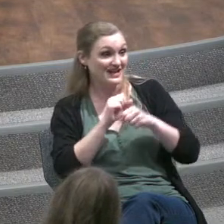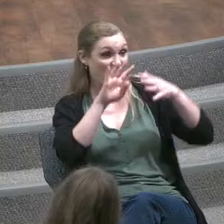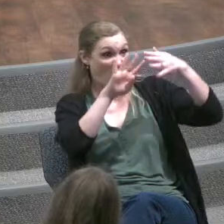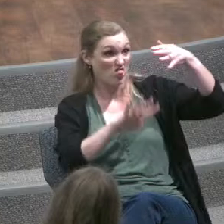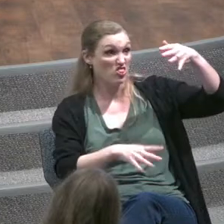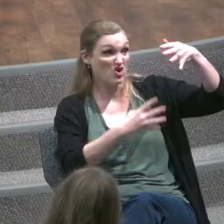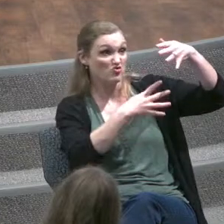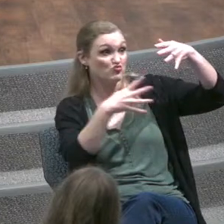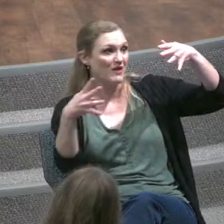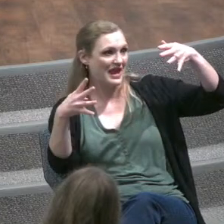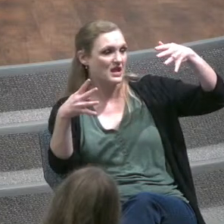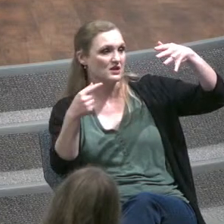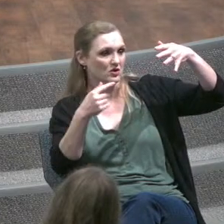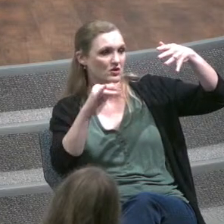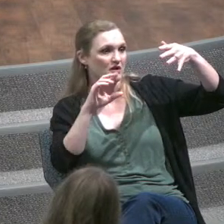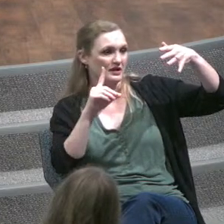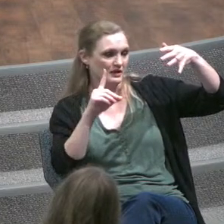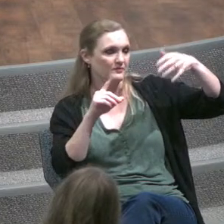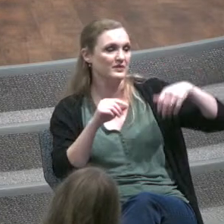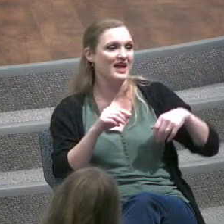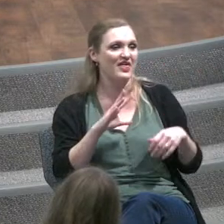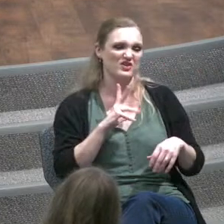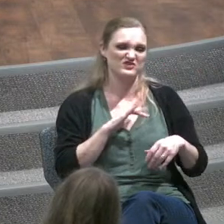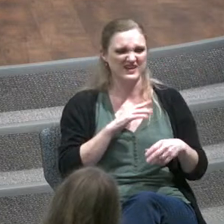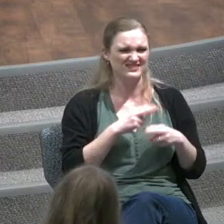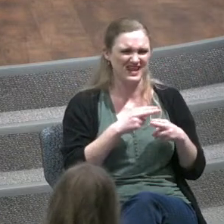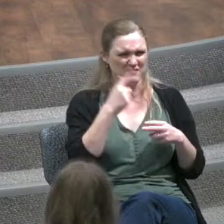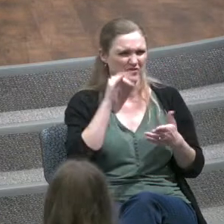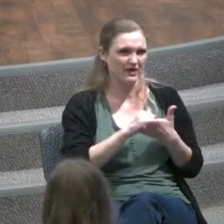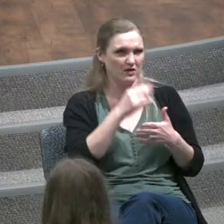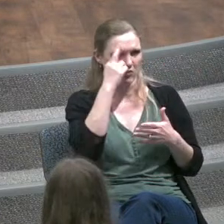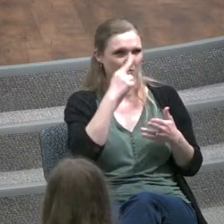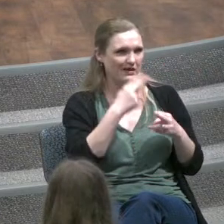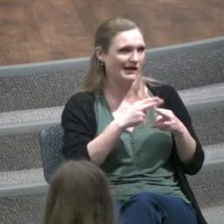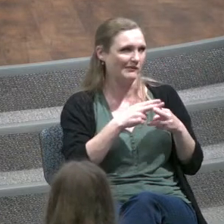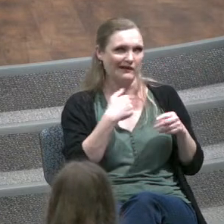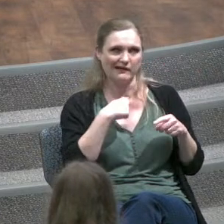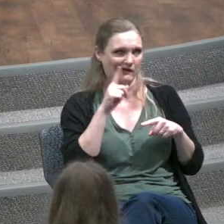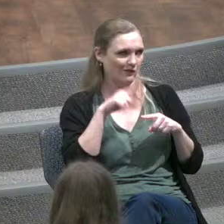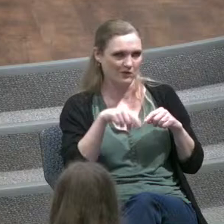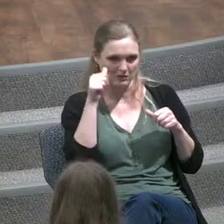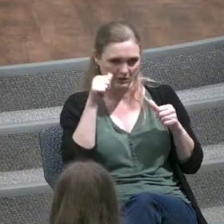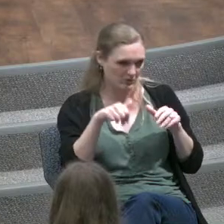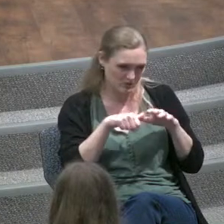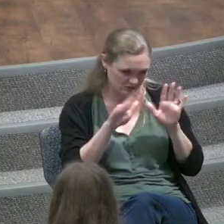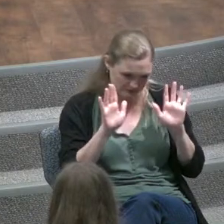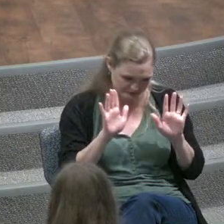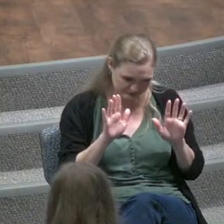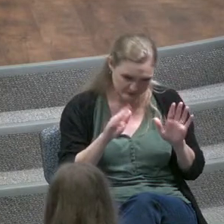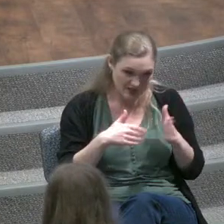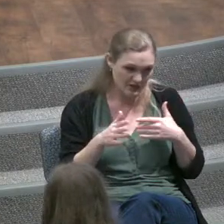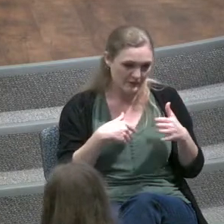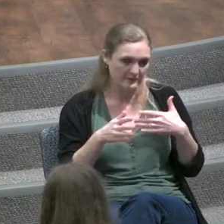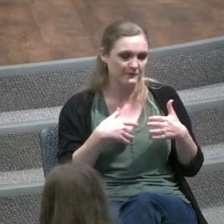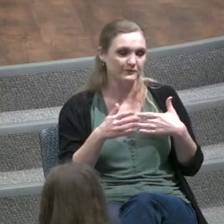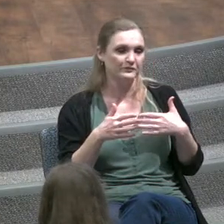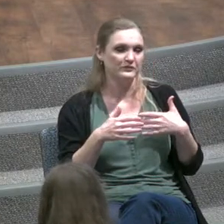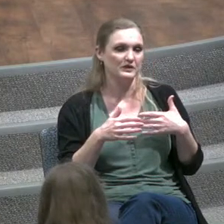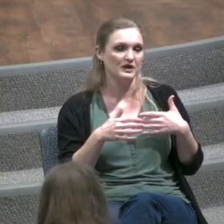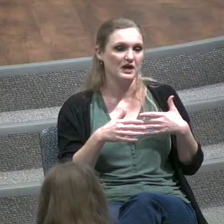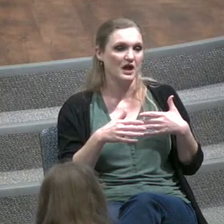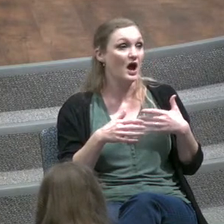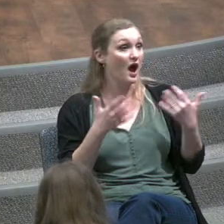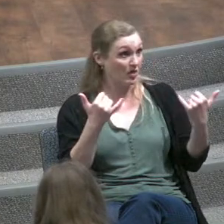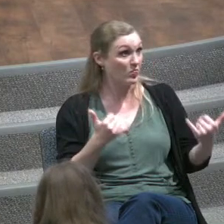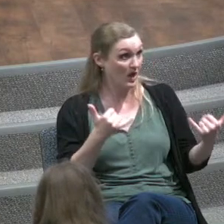system, okay? And there's a fancy name for that, a Roman name, and I can't remember it off the top of my head. But anyway, obviously a whole lot